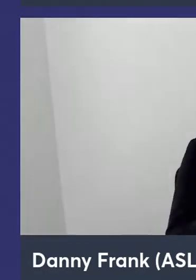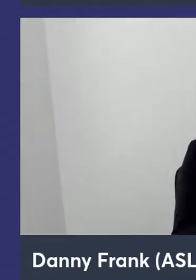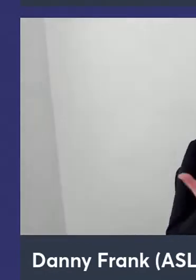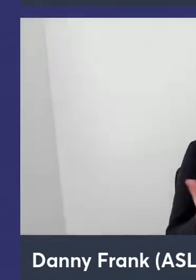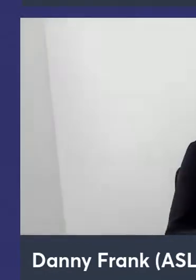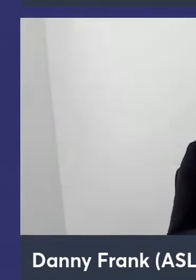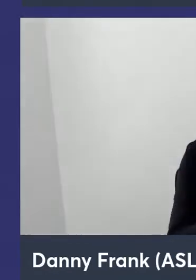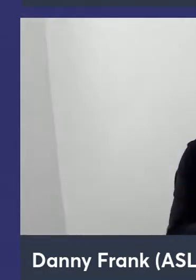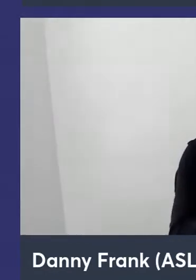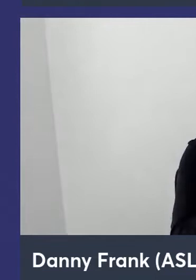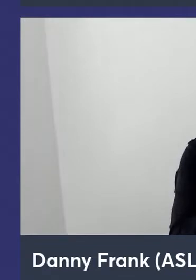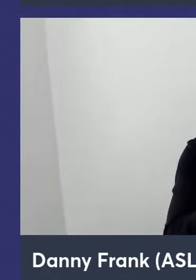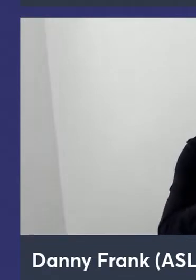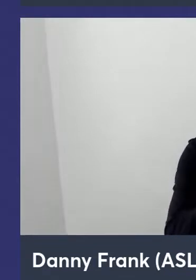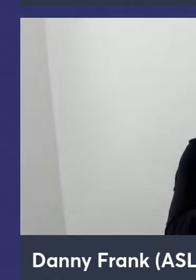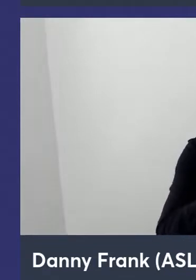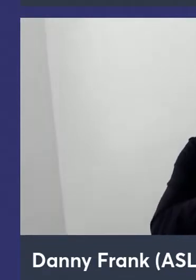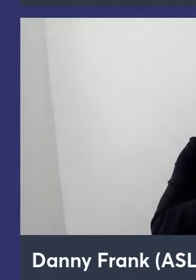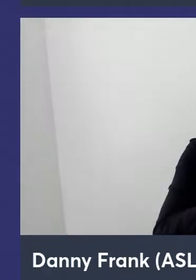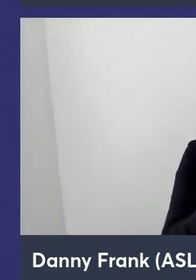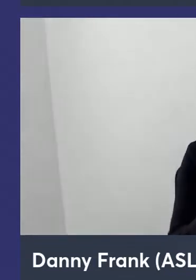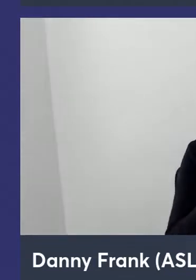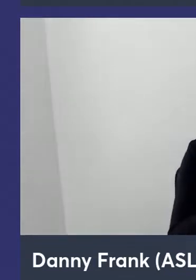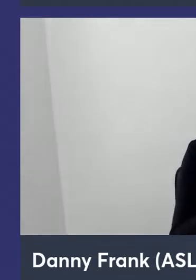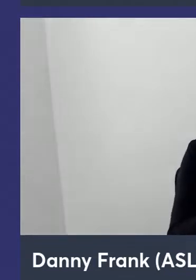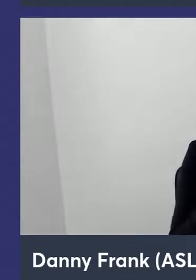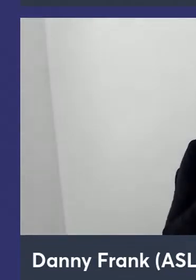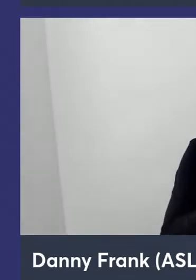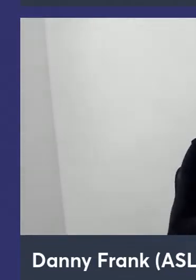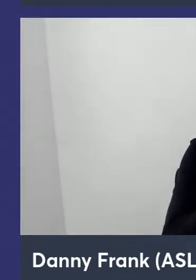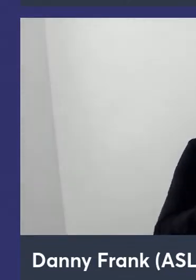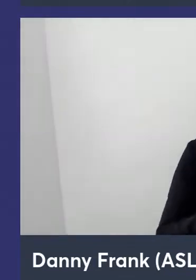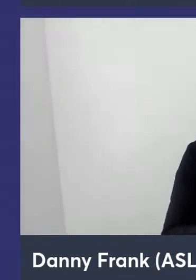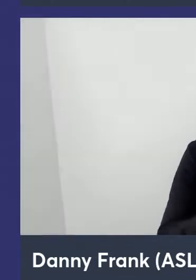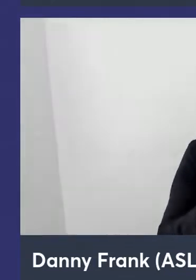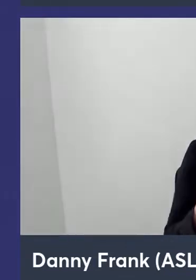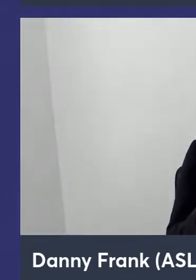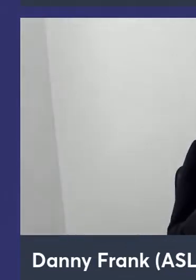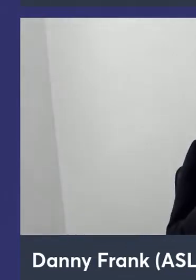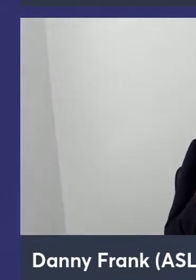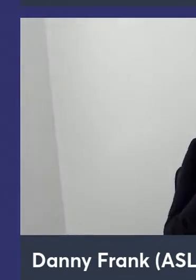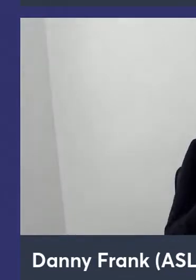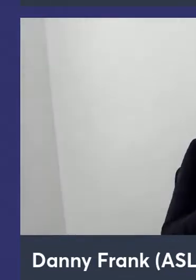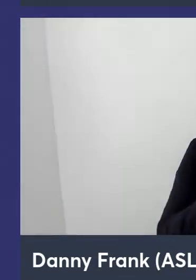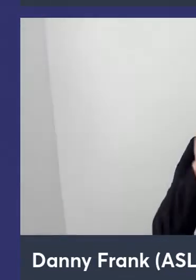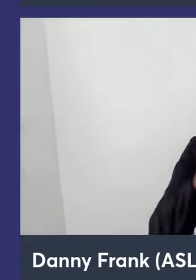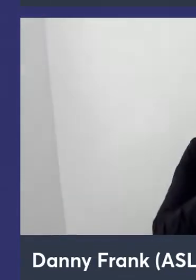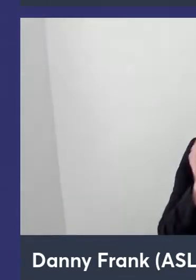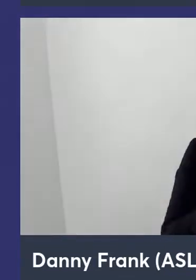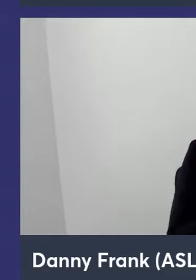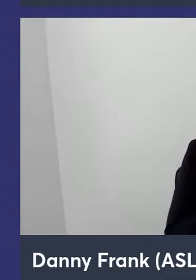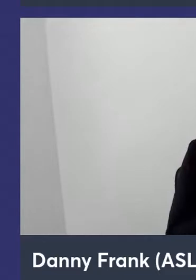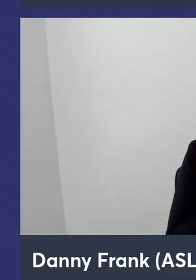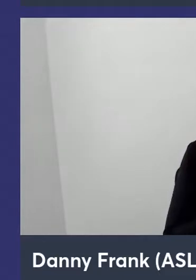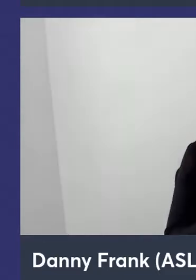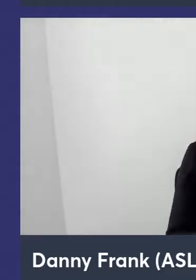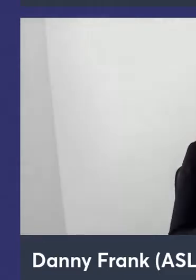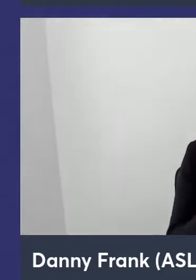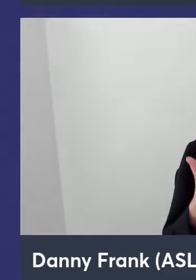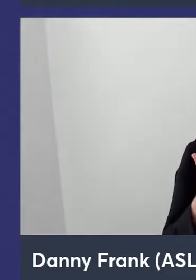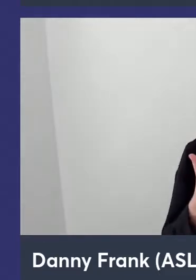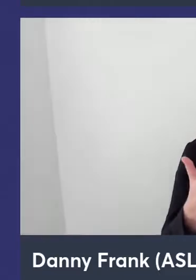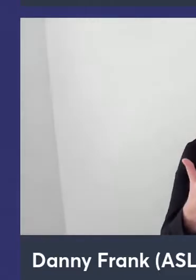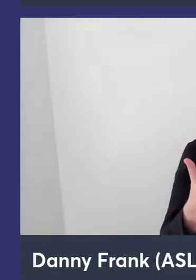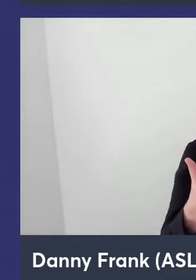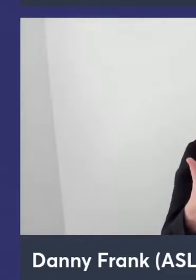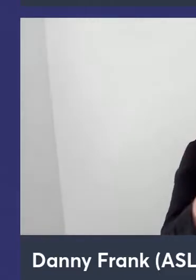time. So we're giving faster training time to customers. We've solved for the diversity of algorithms. That was only 3 in HPO, but with